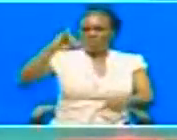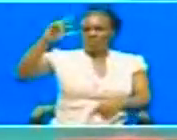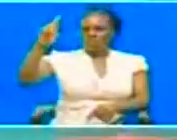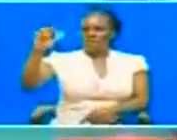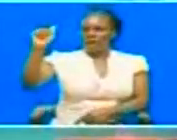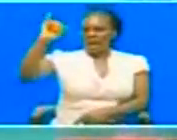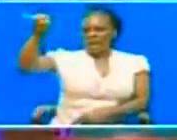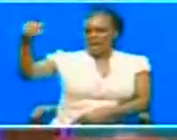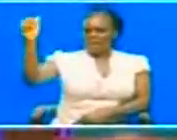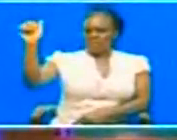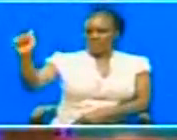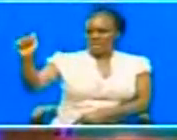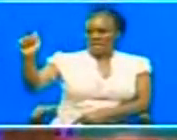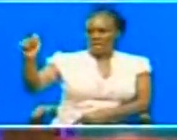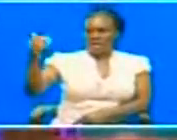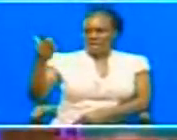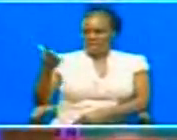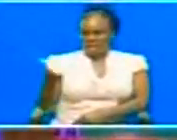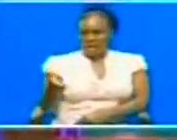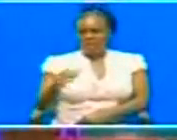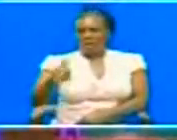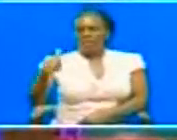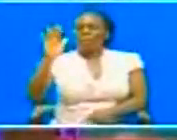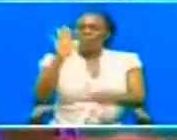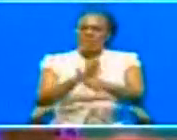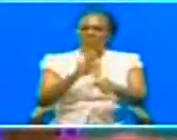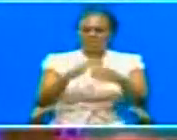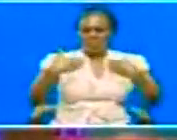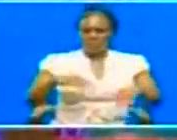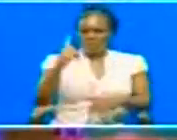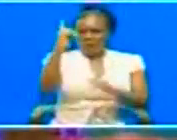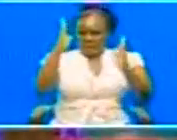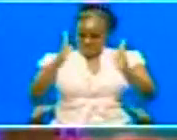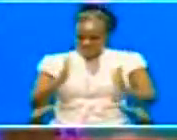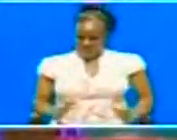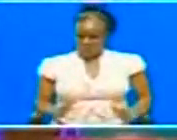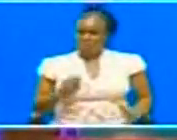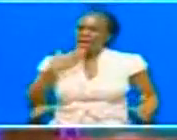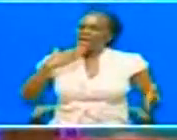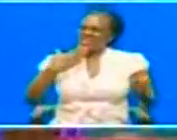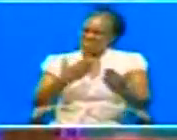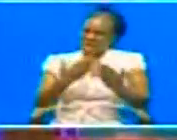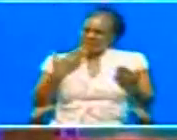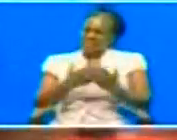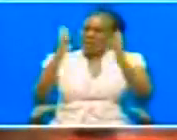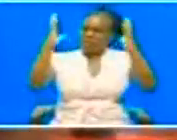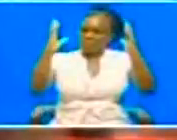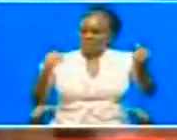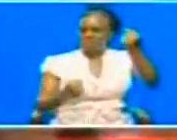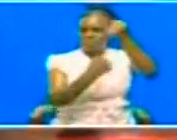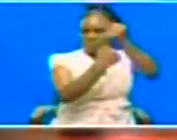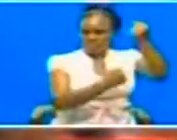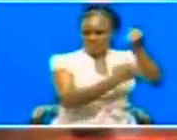from now banks are coming forward, a lot of people. But I think one person I would really give a full credit for our